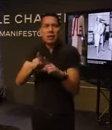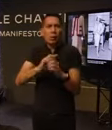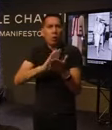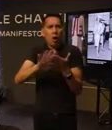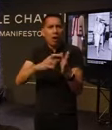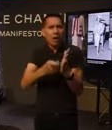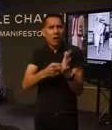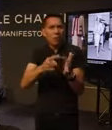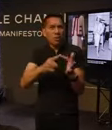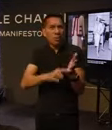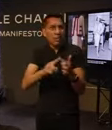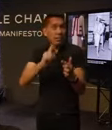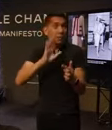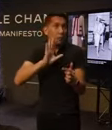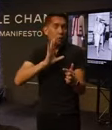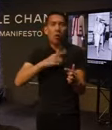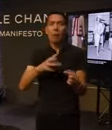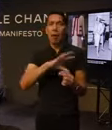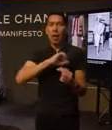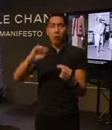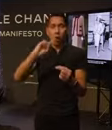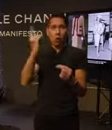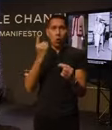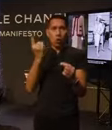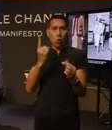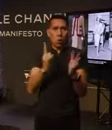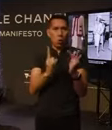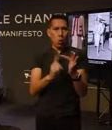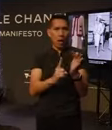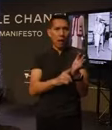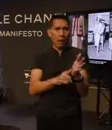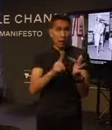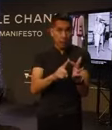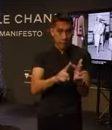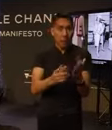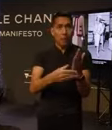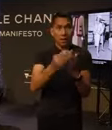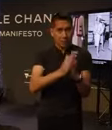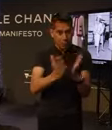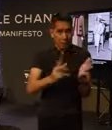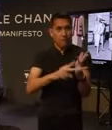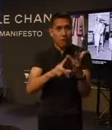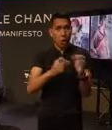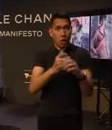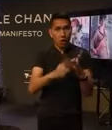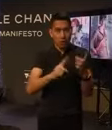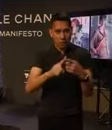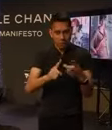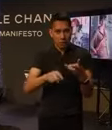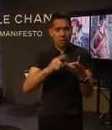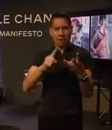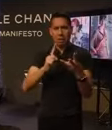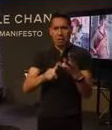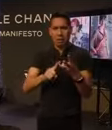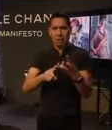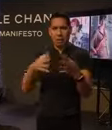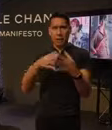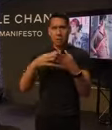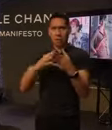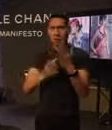personal opinion, were Elle magazine, Vogue, Harper's Bazaar in the United